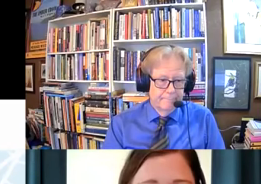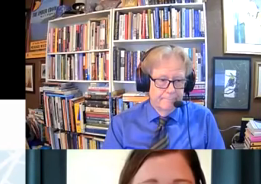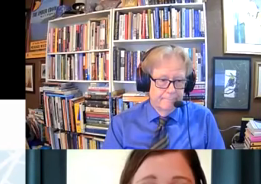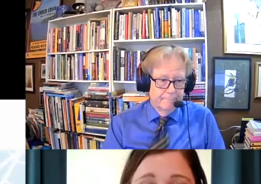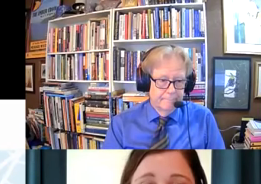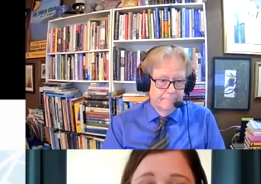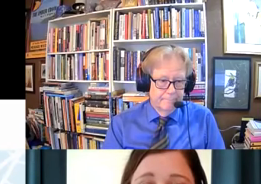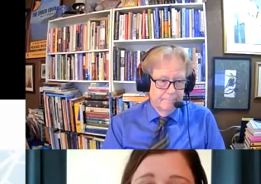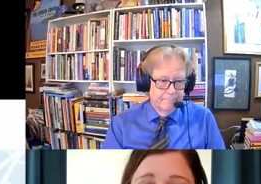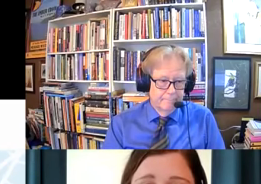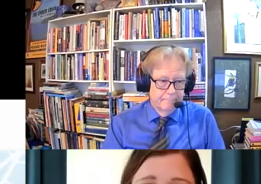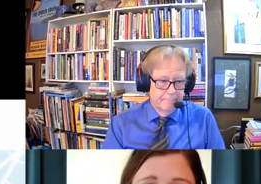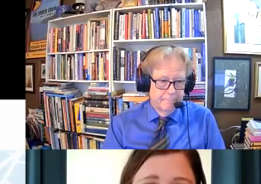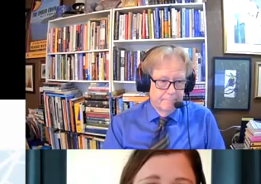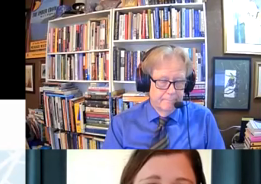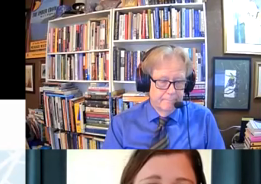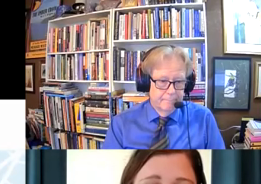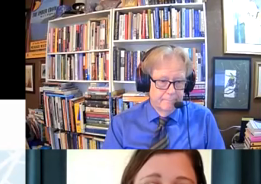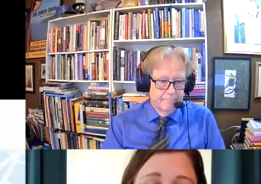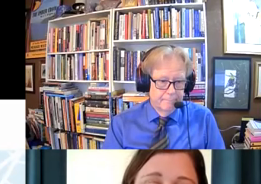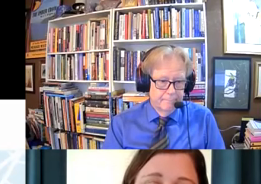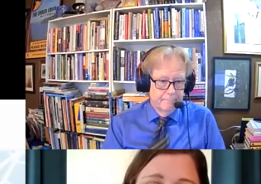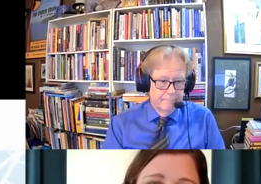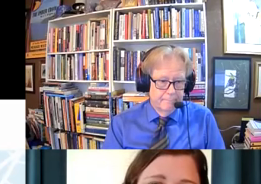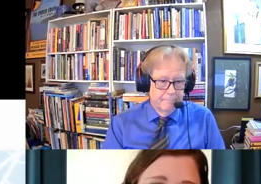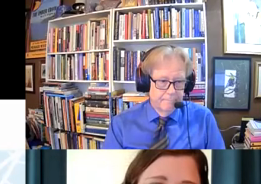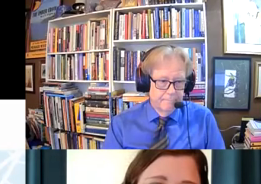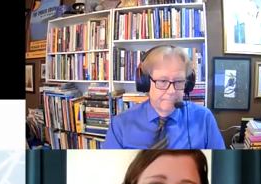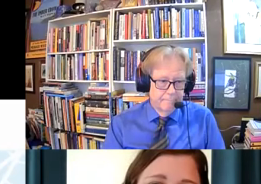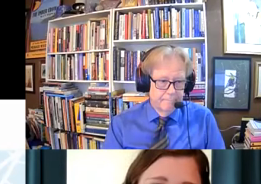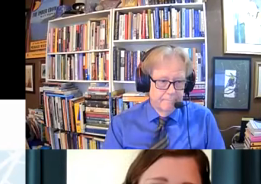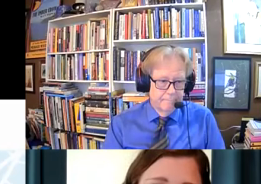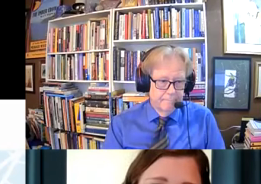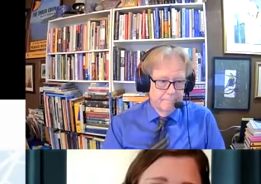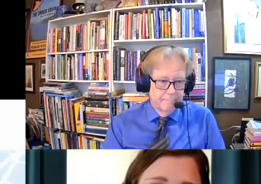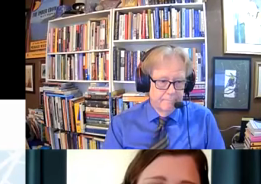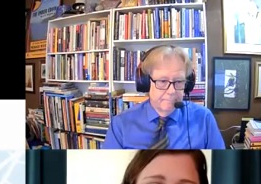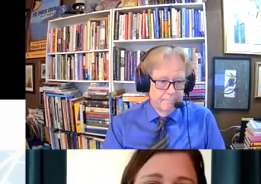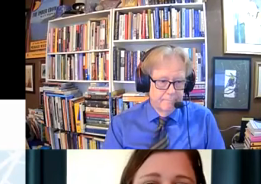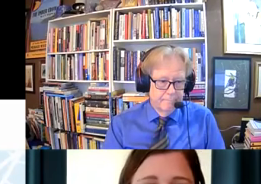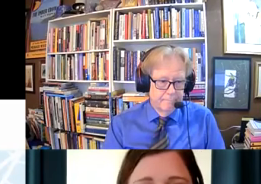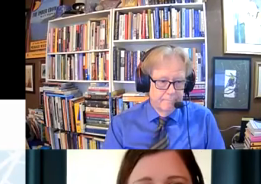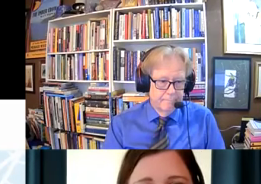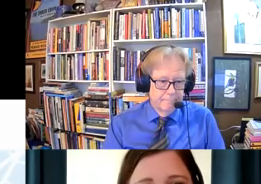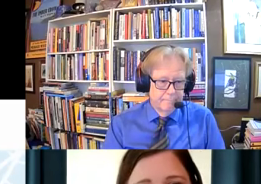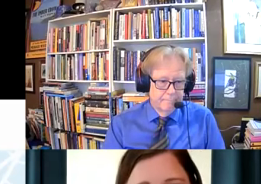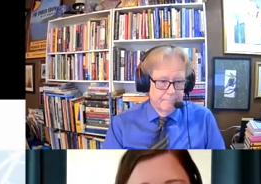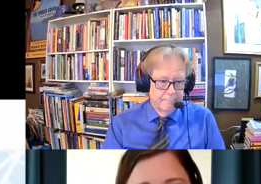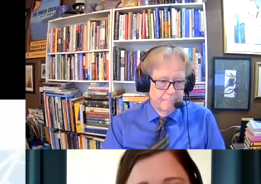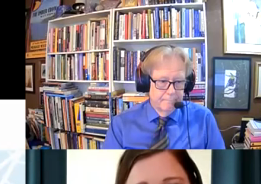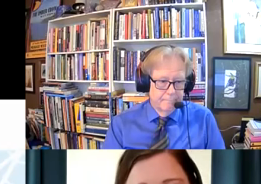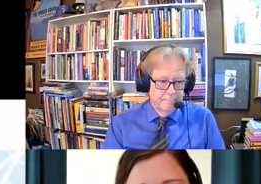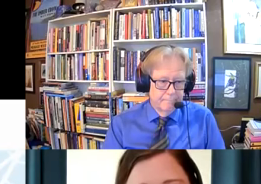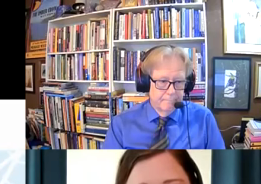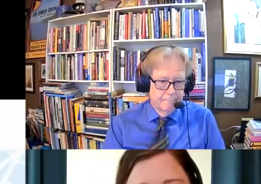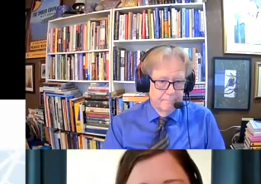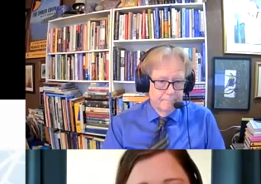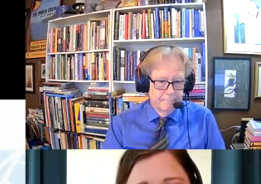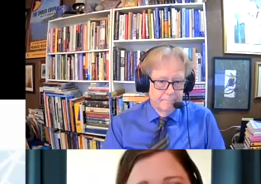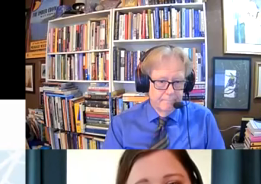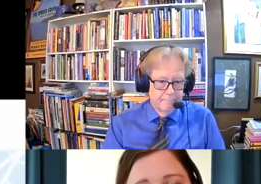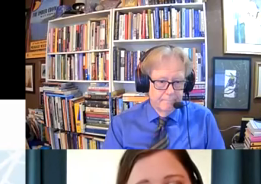Assistance. So the next session today is overcoming barriers to technology and supporting clients in a virtual